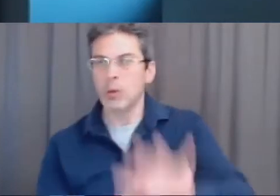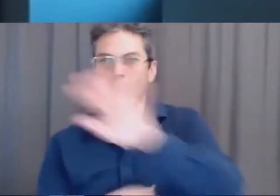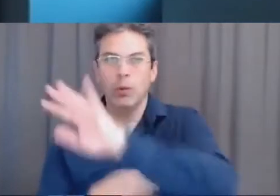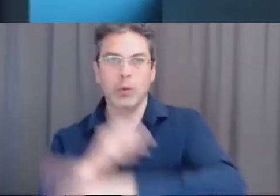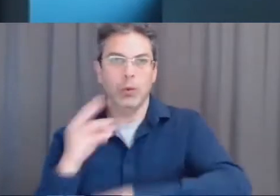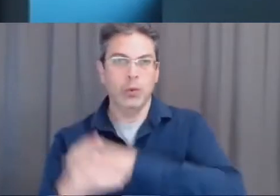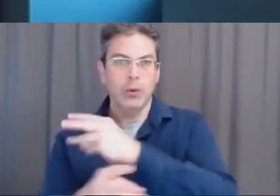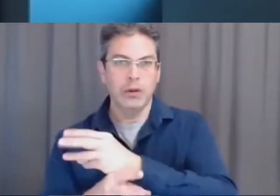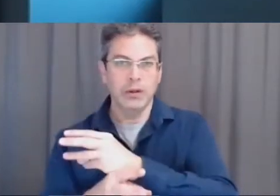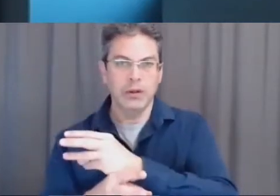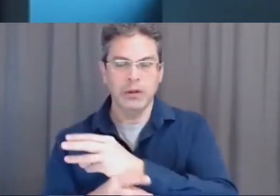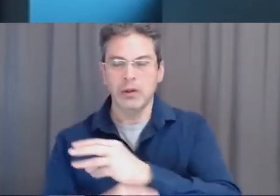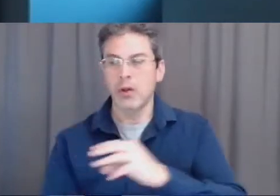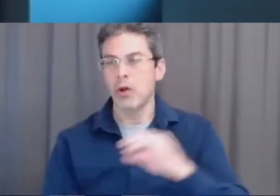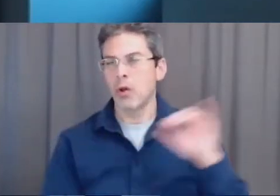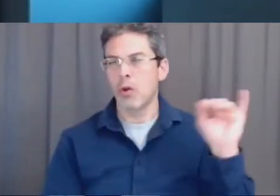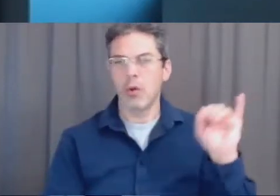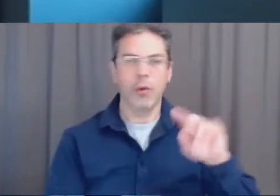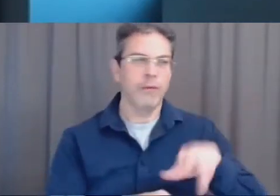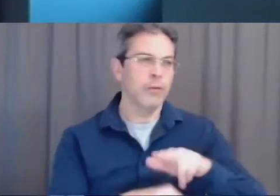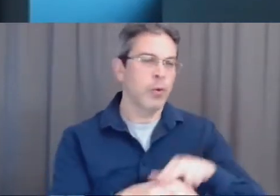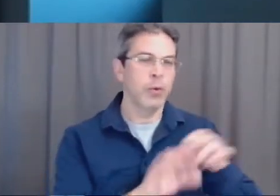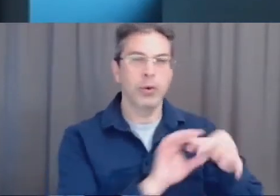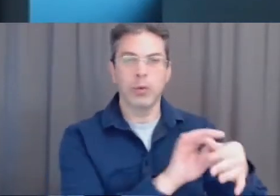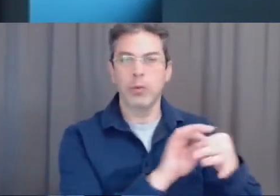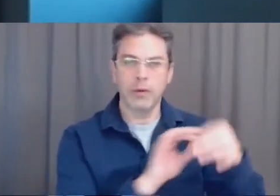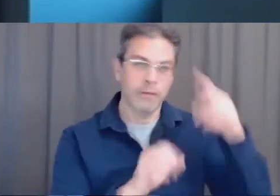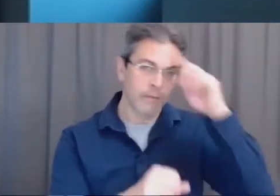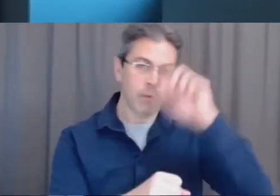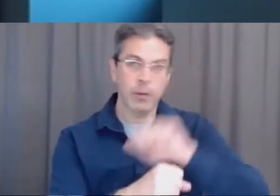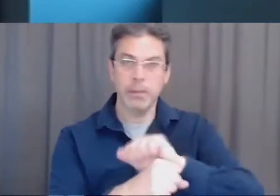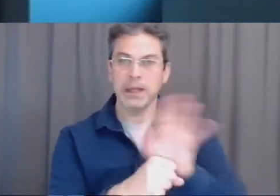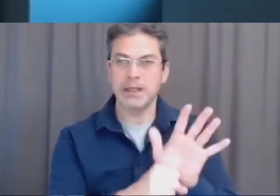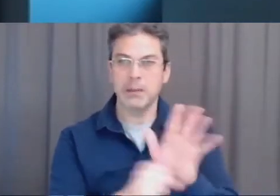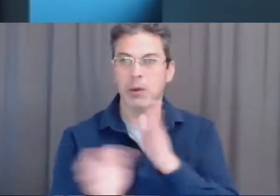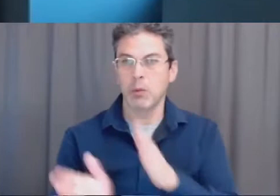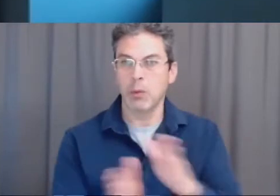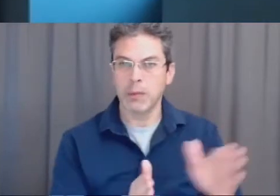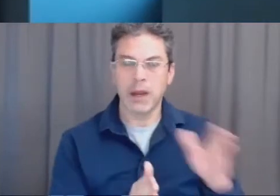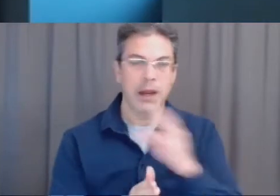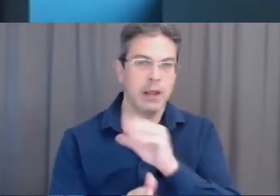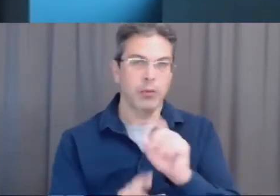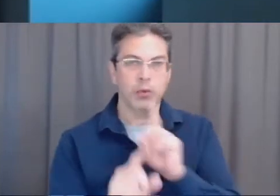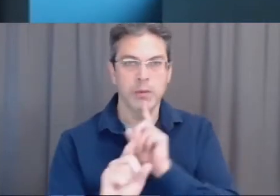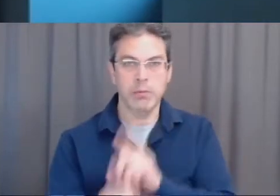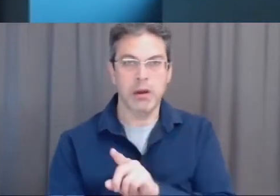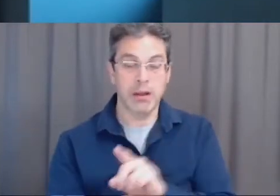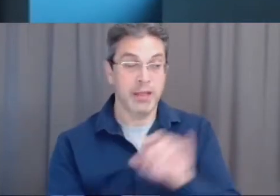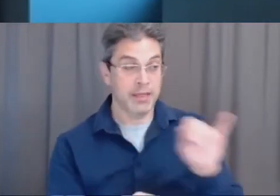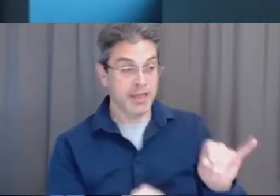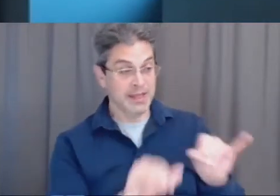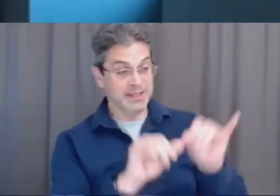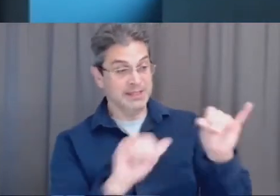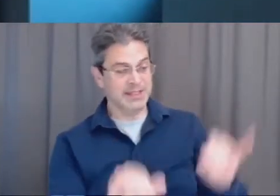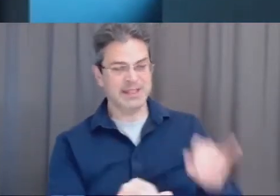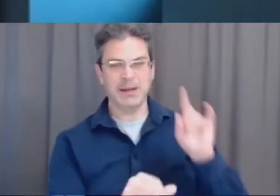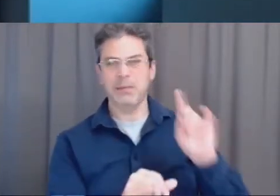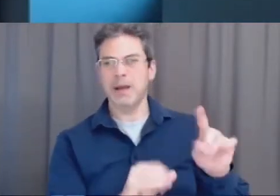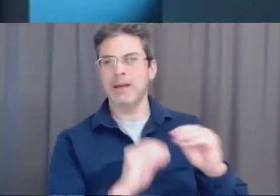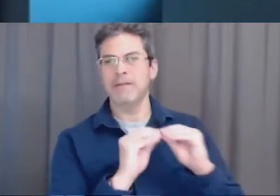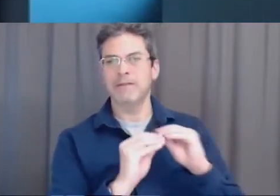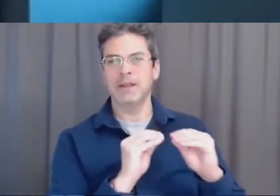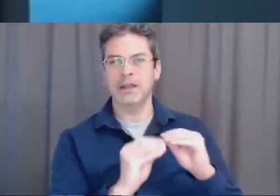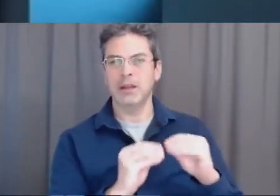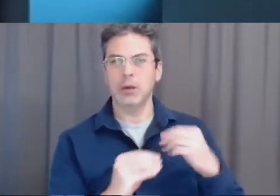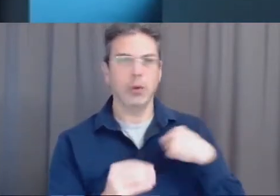on pandemic preparedness and response. We absolutely need to fix the system so we don't see a repeat of the